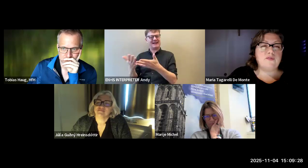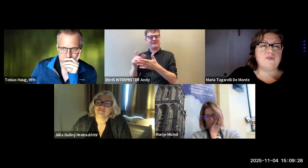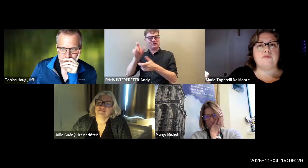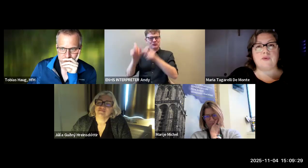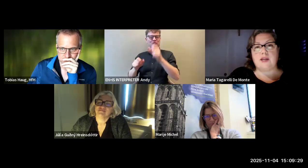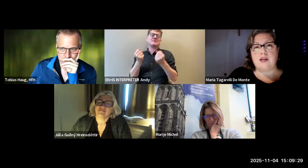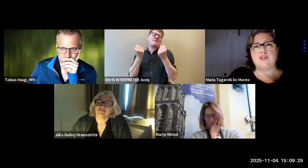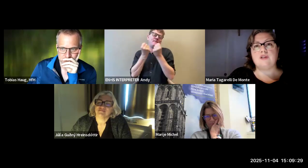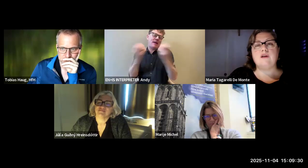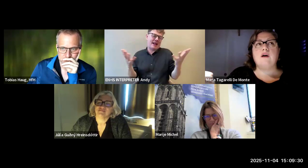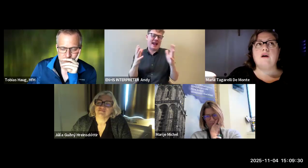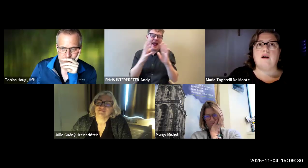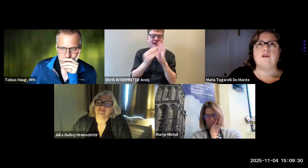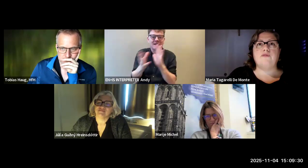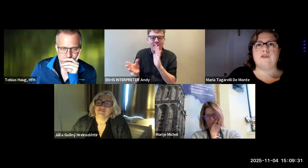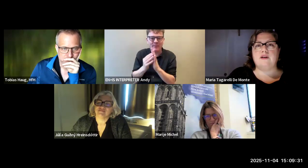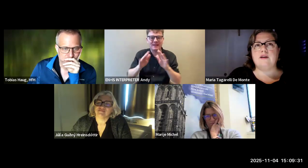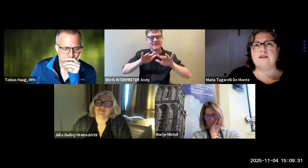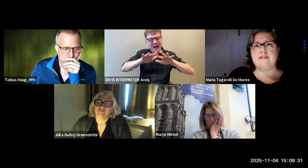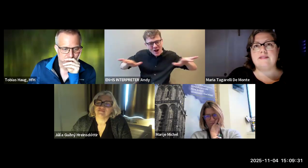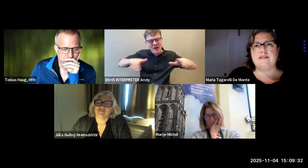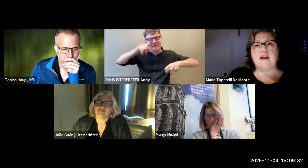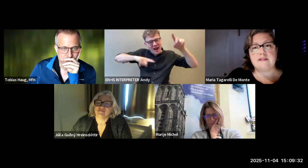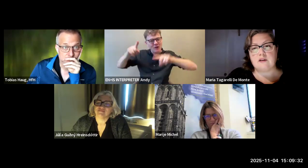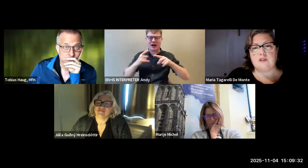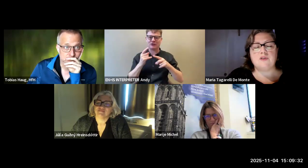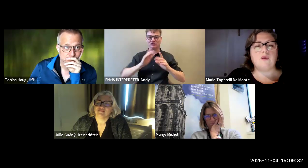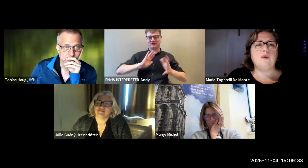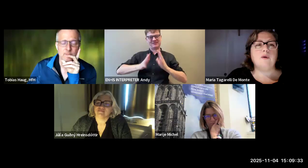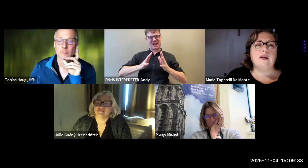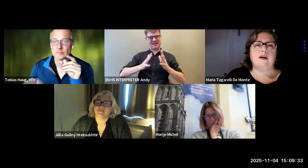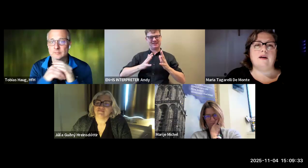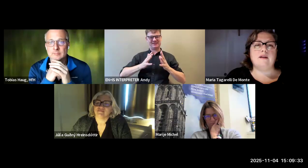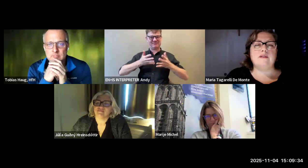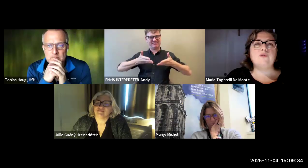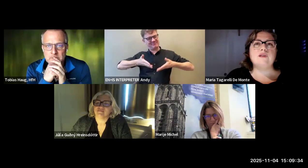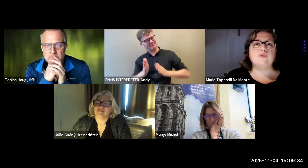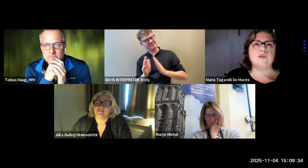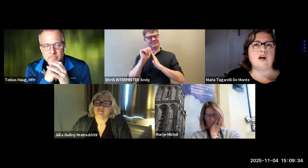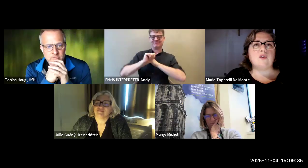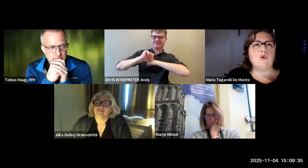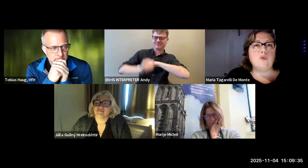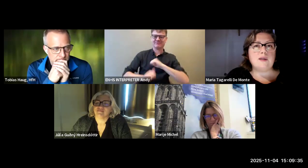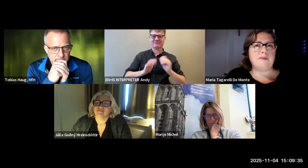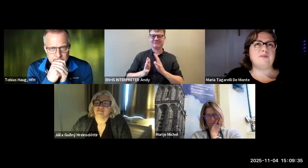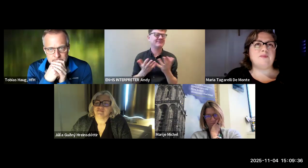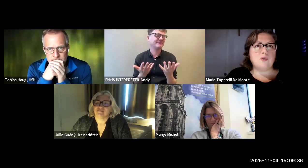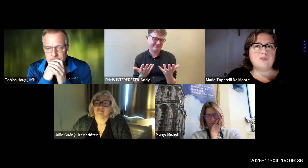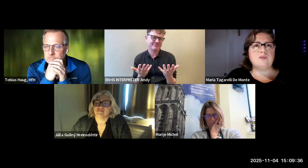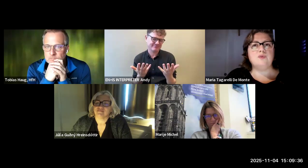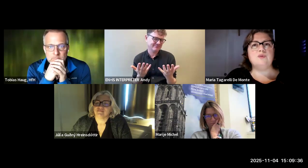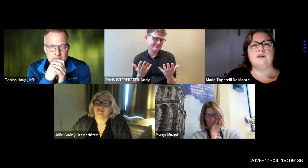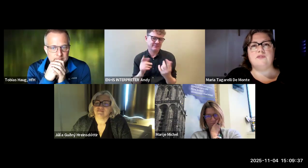of different variation of sign lexicon. So the students will not only